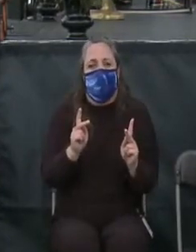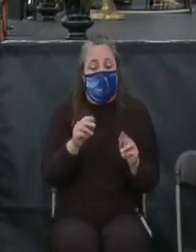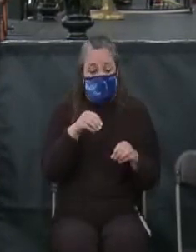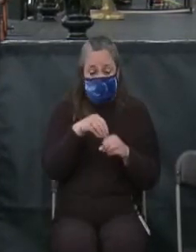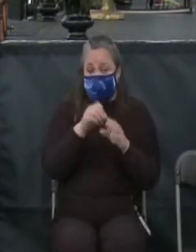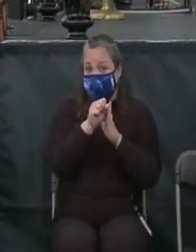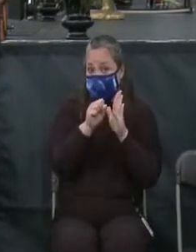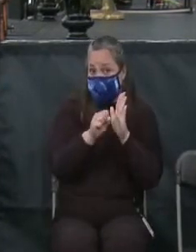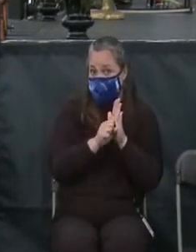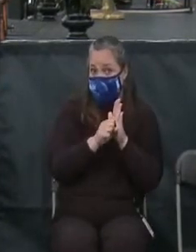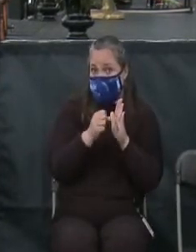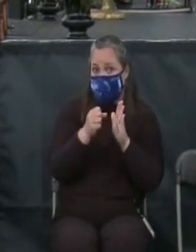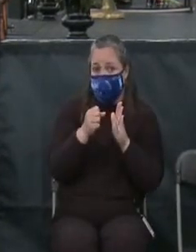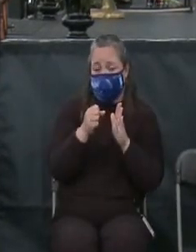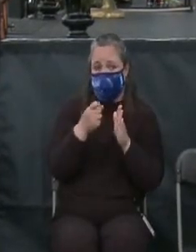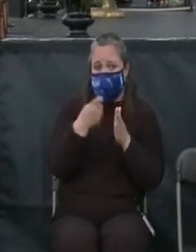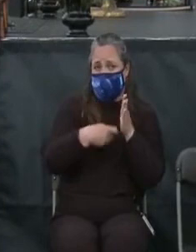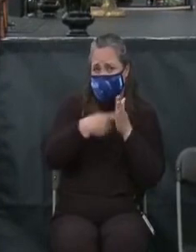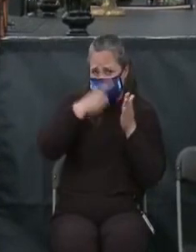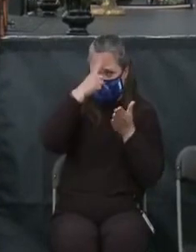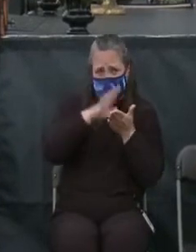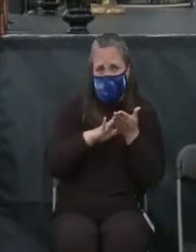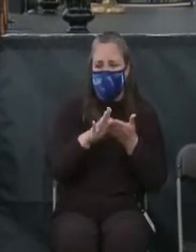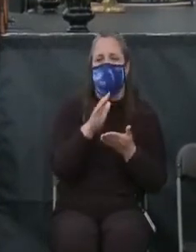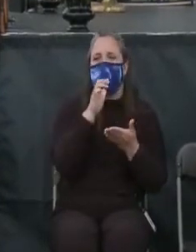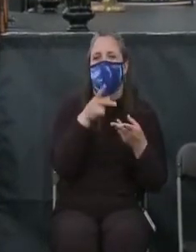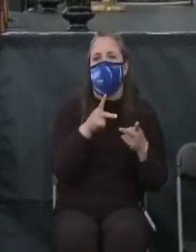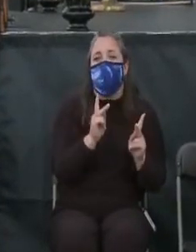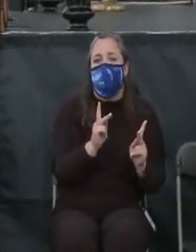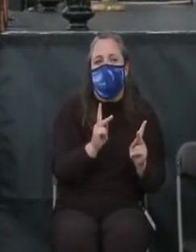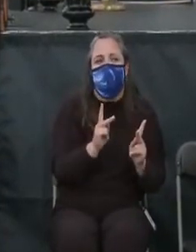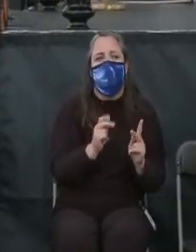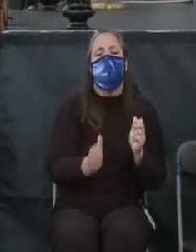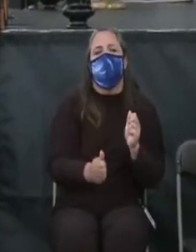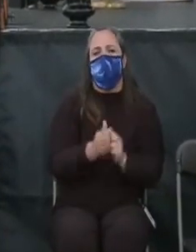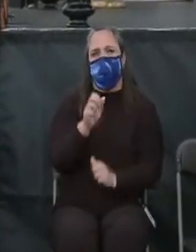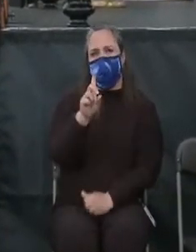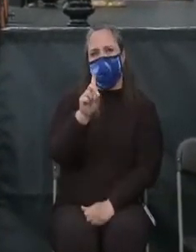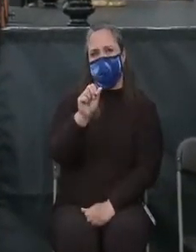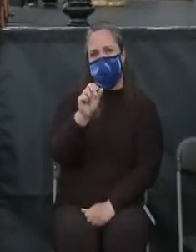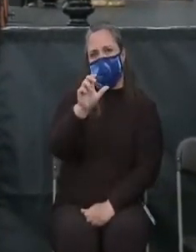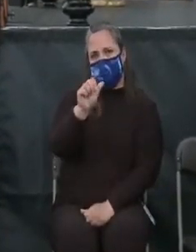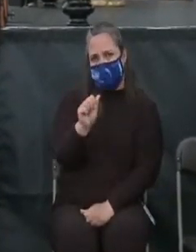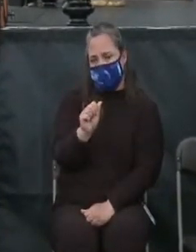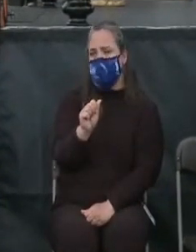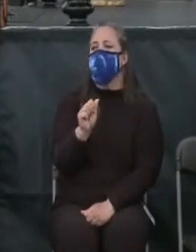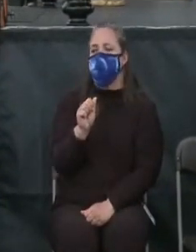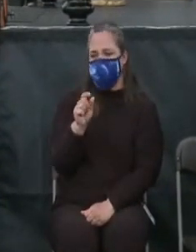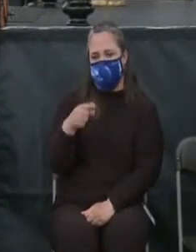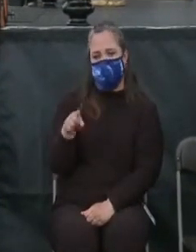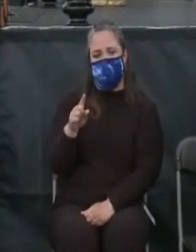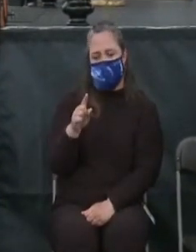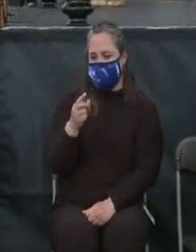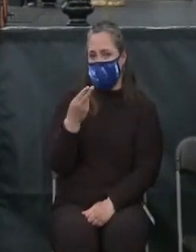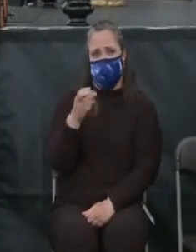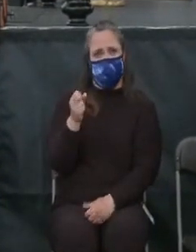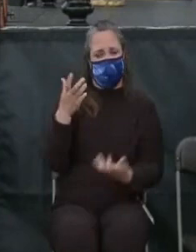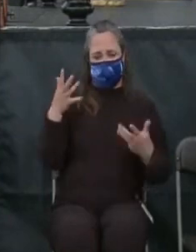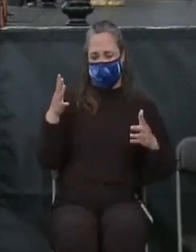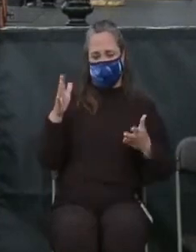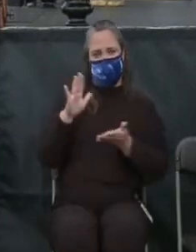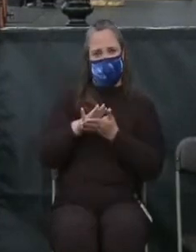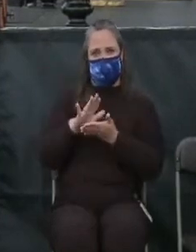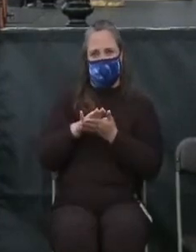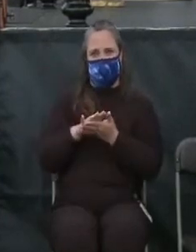tuition. Most of us fell off after high school. But today, I'm beyond grateful to Don Graham,